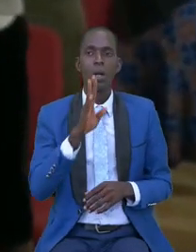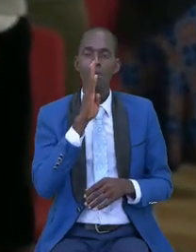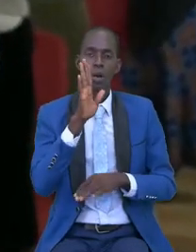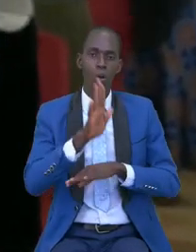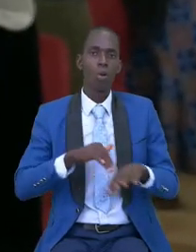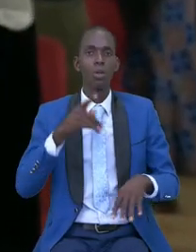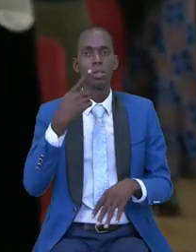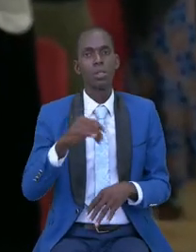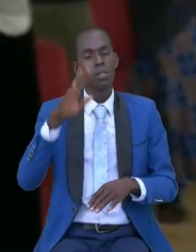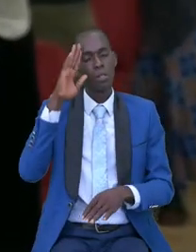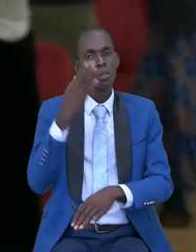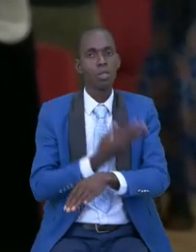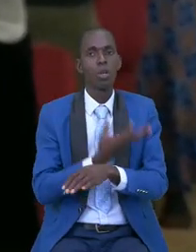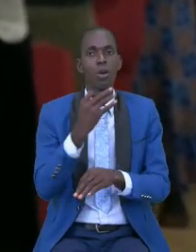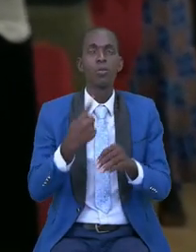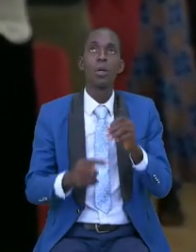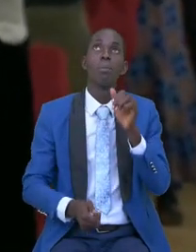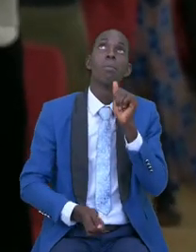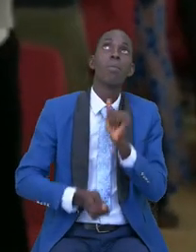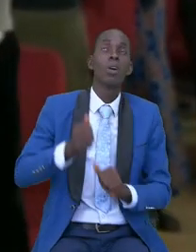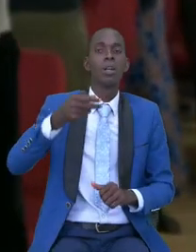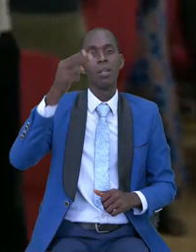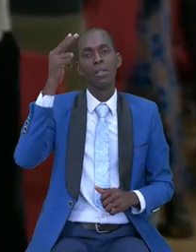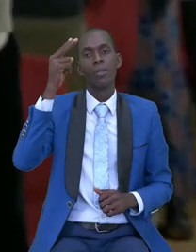Son of the Highest.